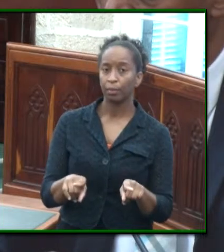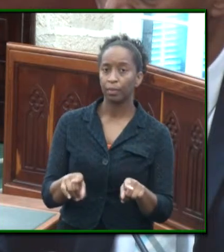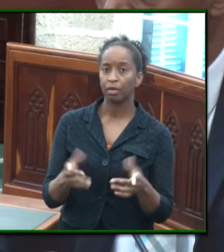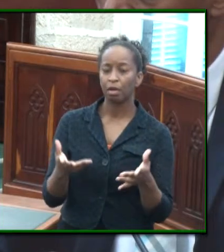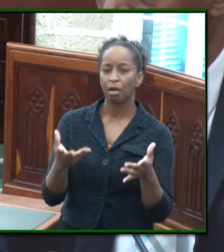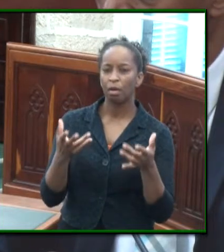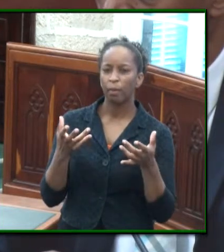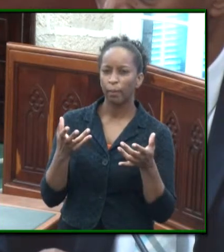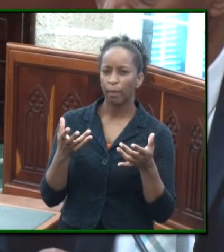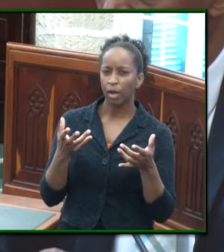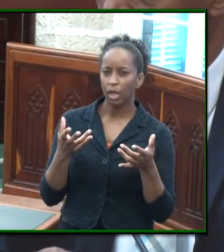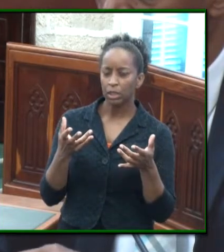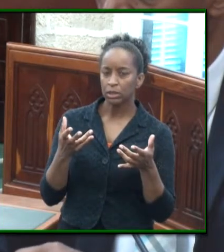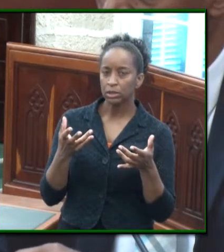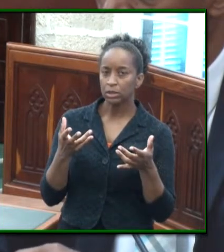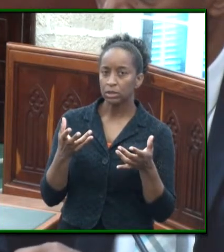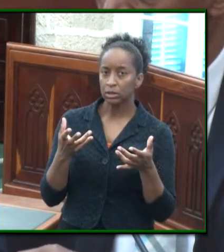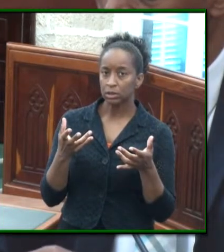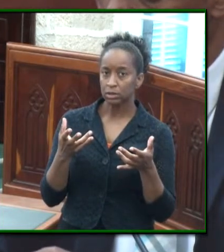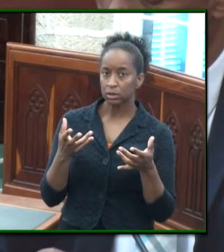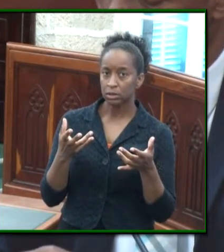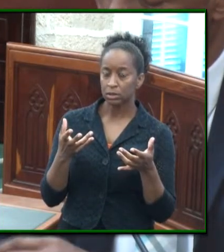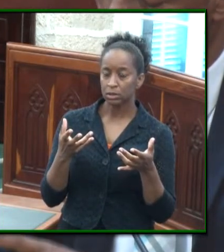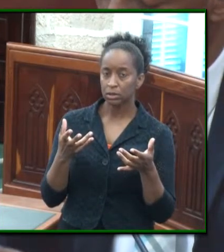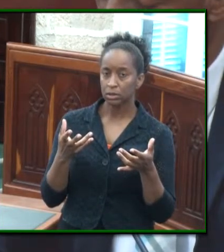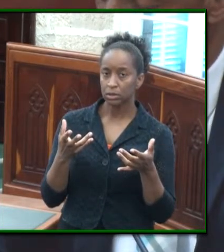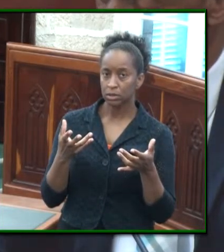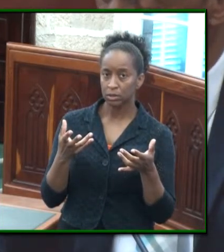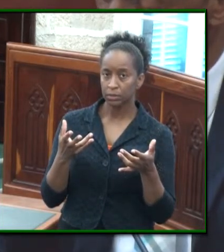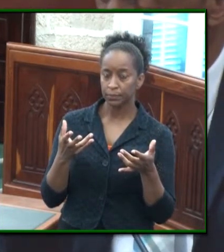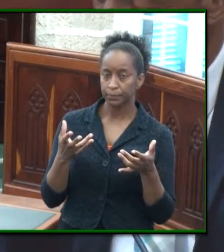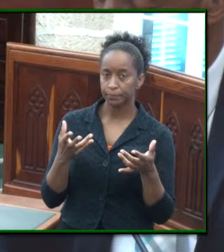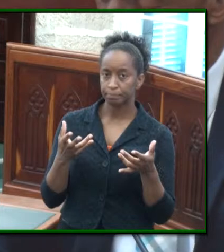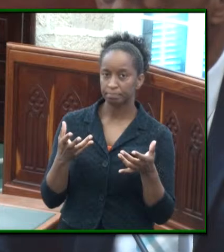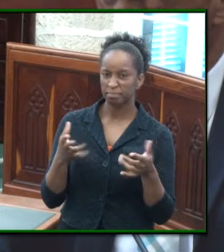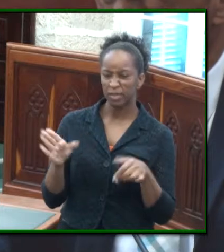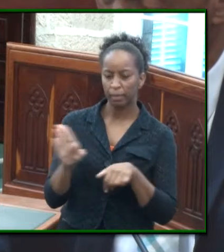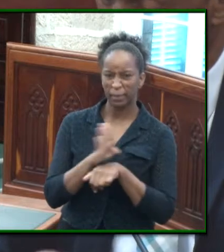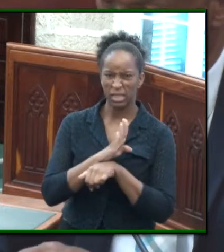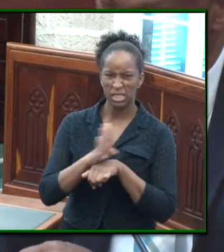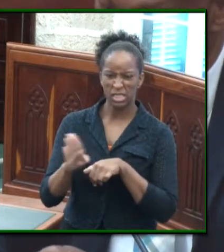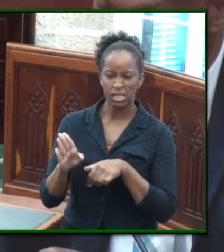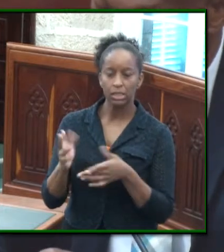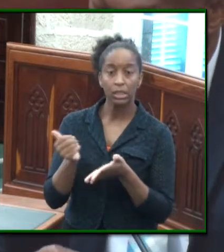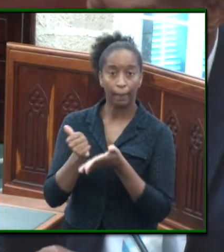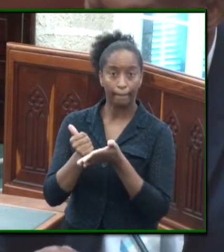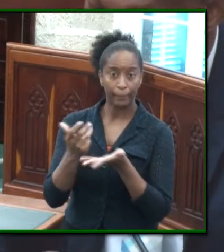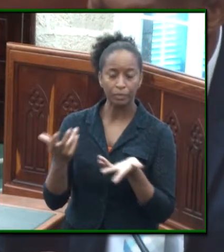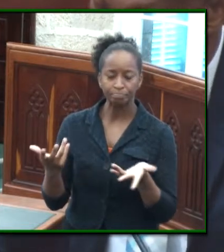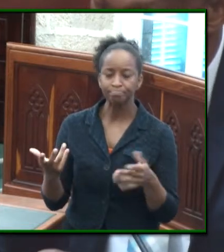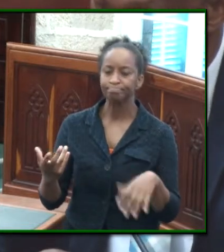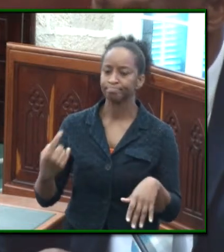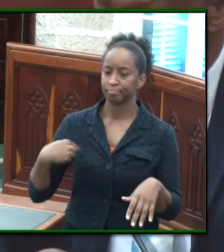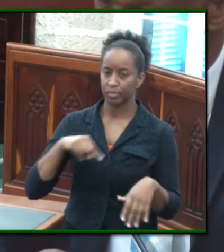We labored for many days in the court, arguing back and forth, back and forth, back and forth, back and forth before the